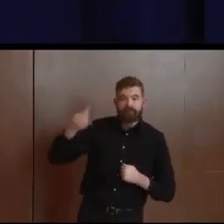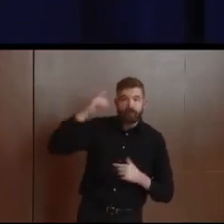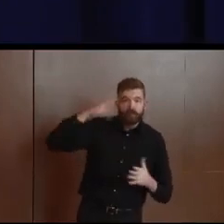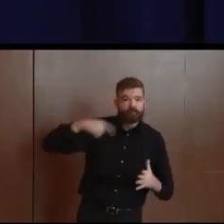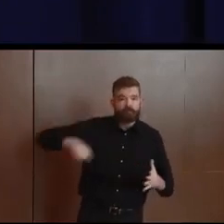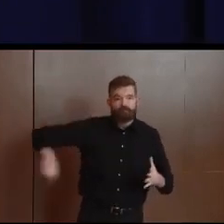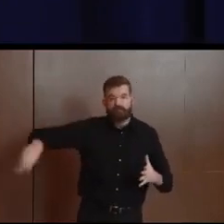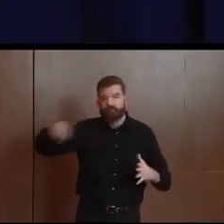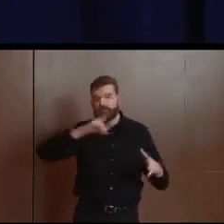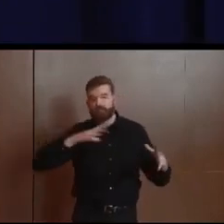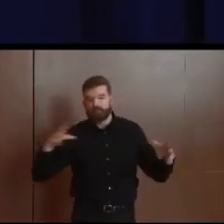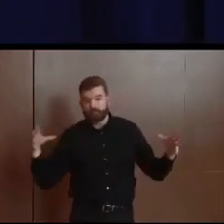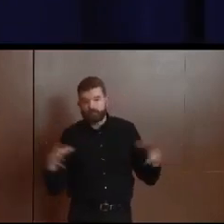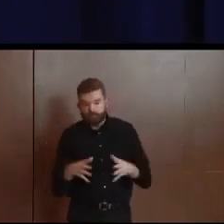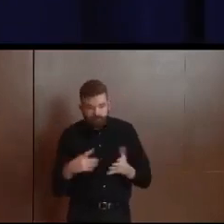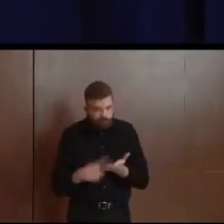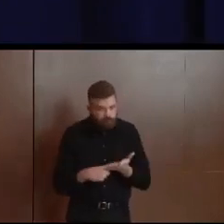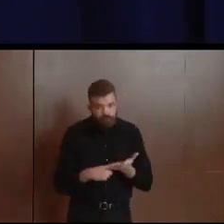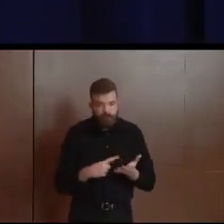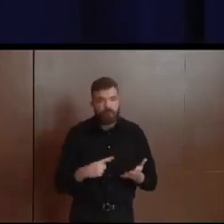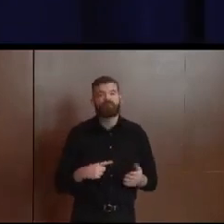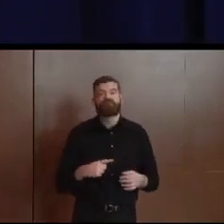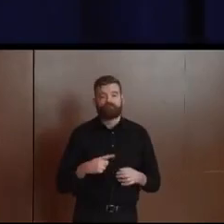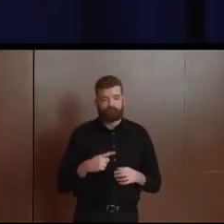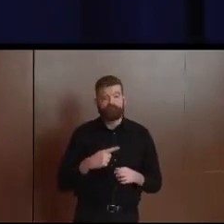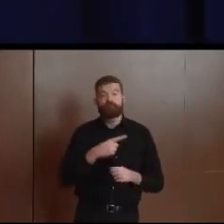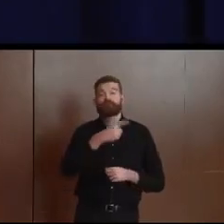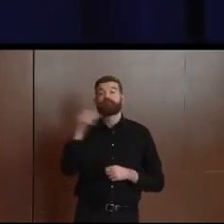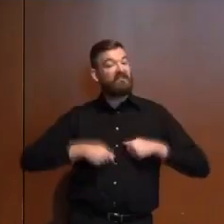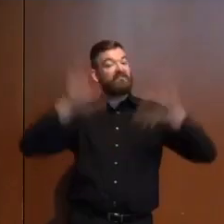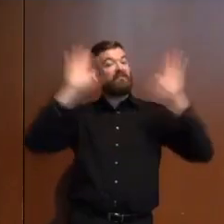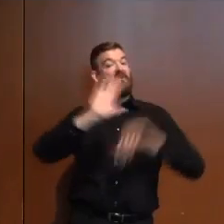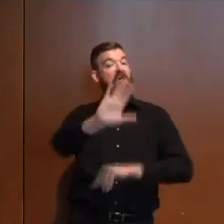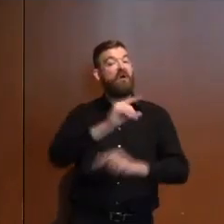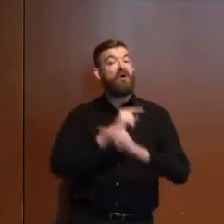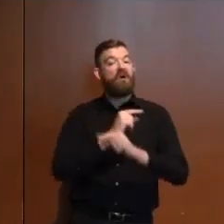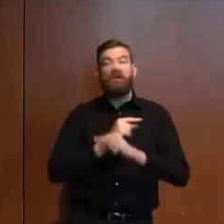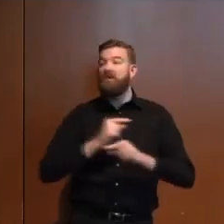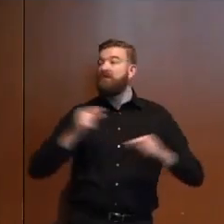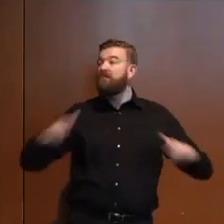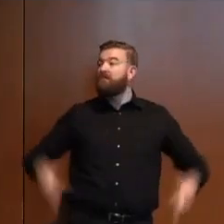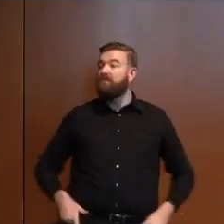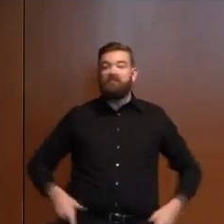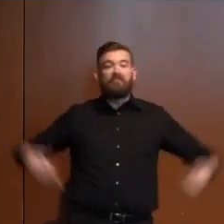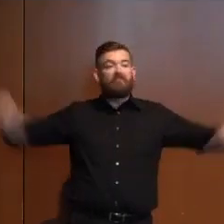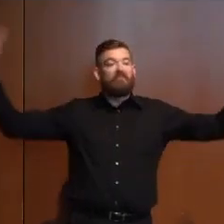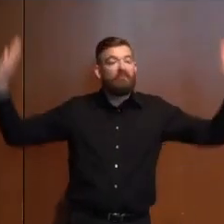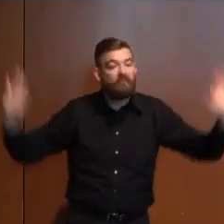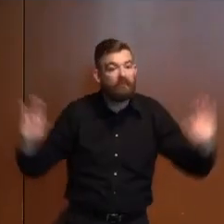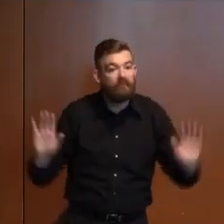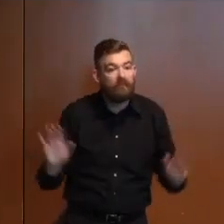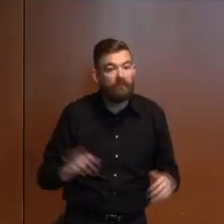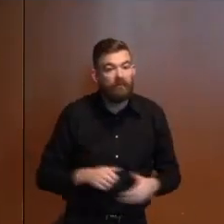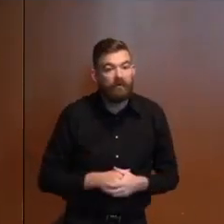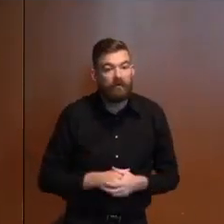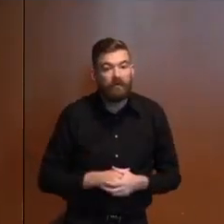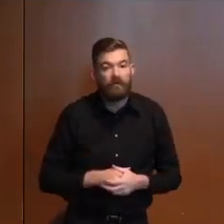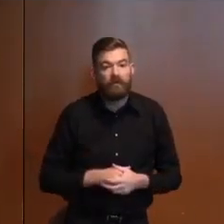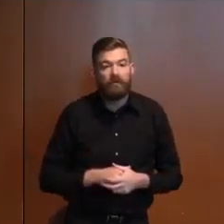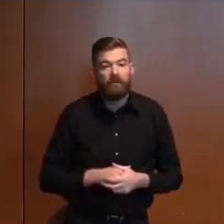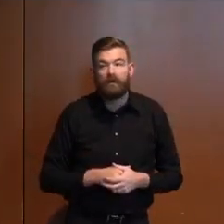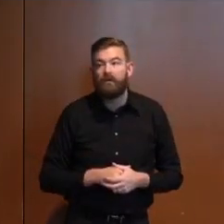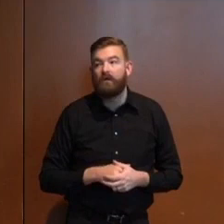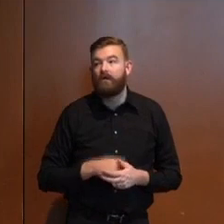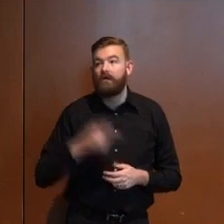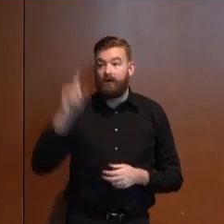juncture are deemed non-essential, and that was my response. Thank you. And I've got exactly not one complaint from anybody that they were